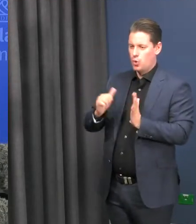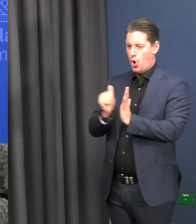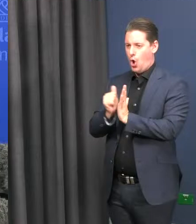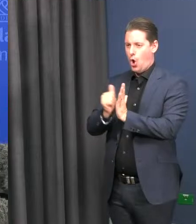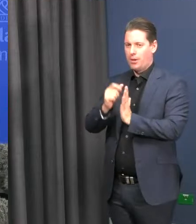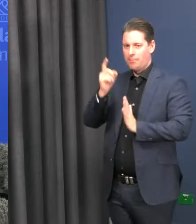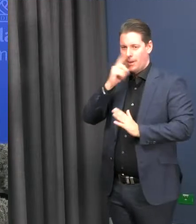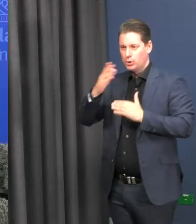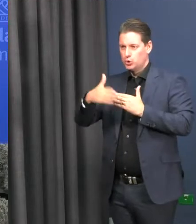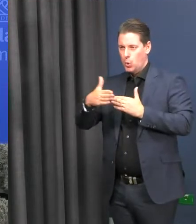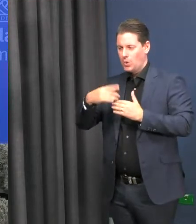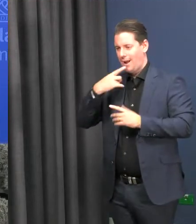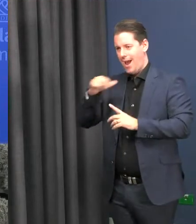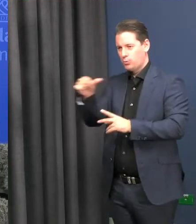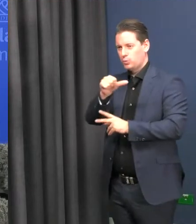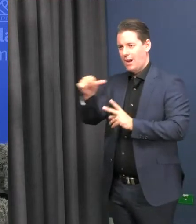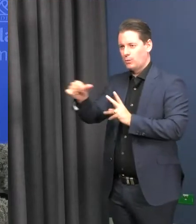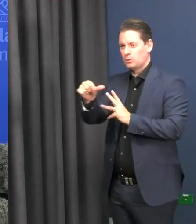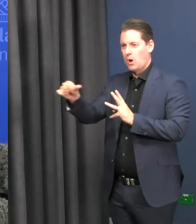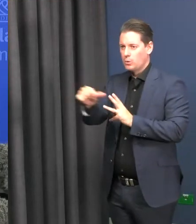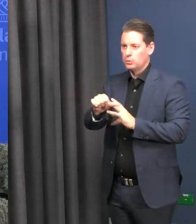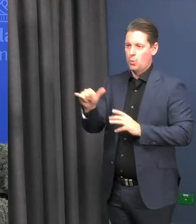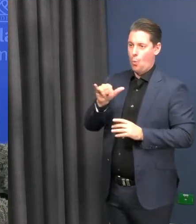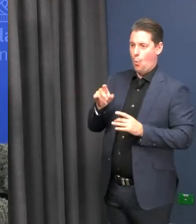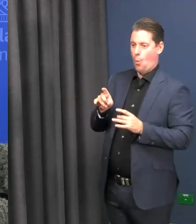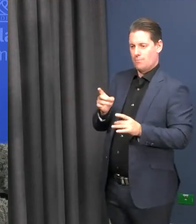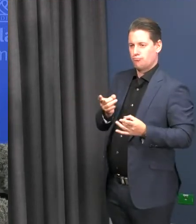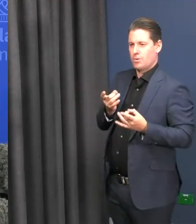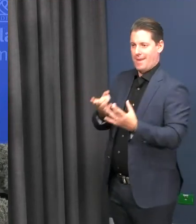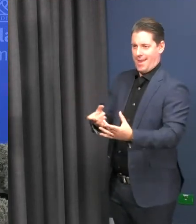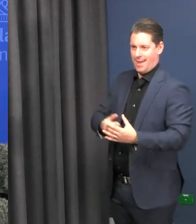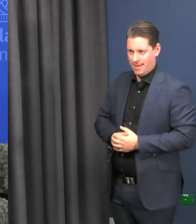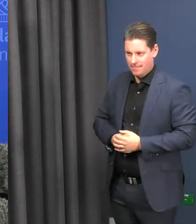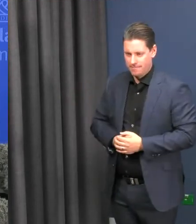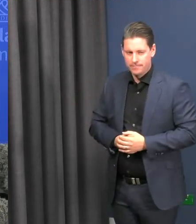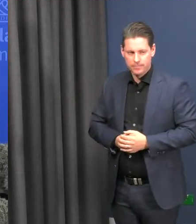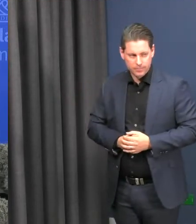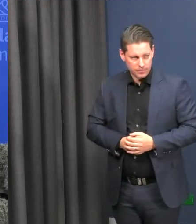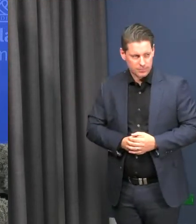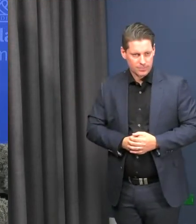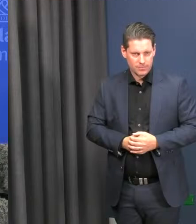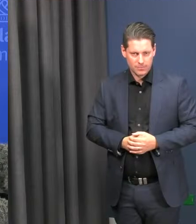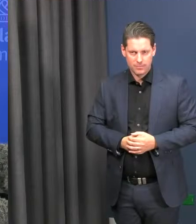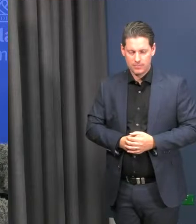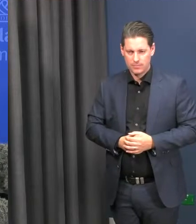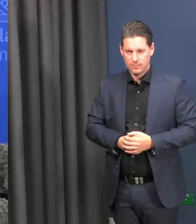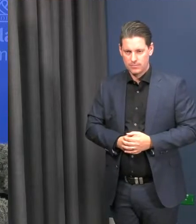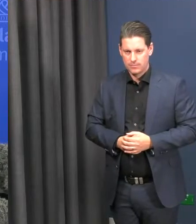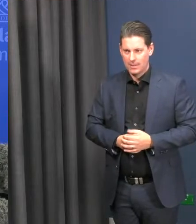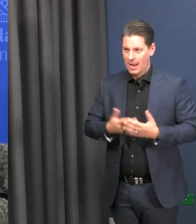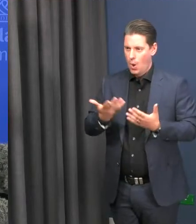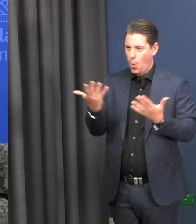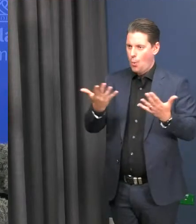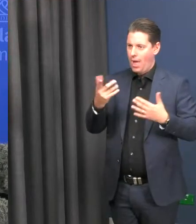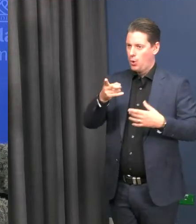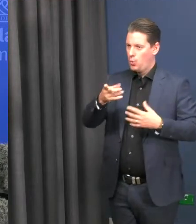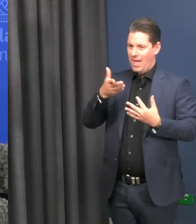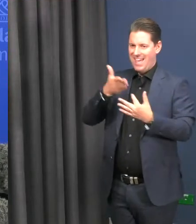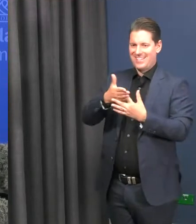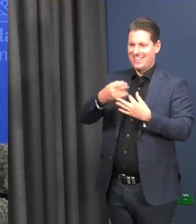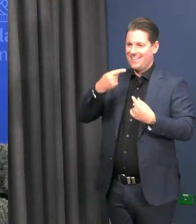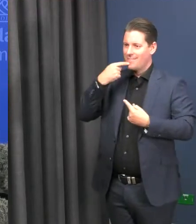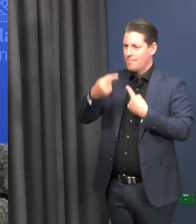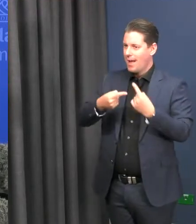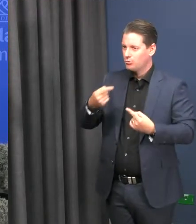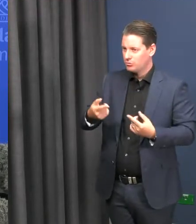do that. And I just say to people, there is a range of areas that you can get your advice through.